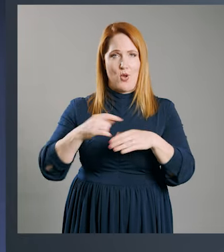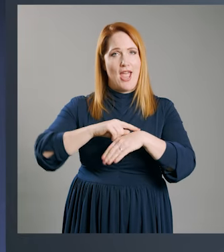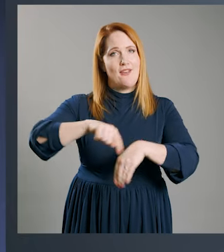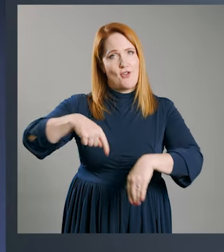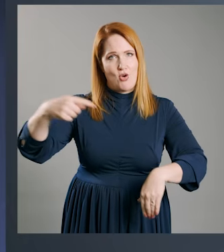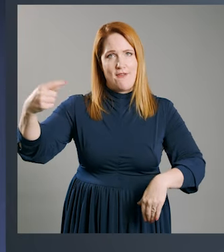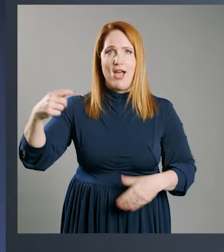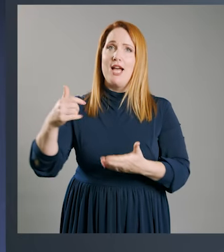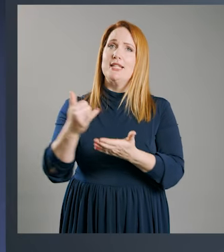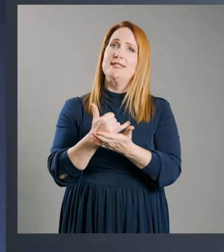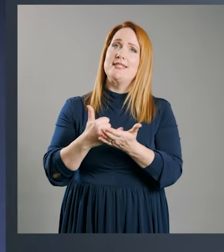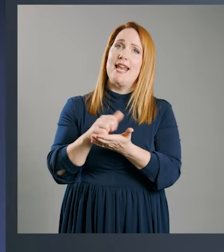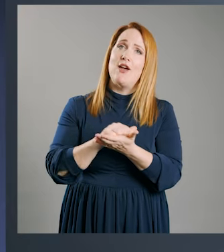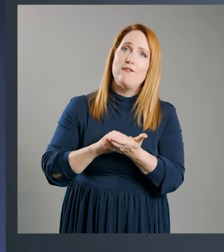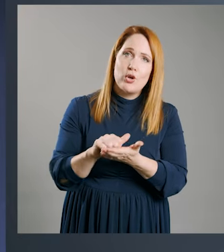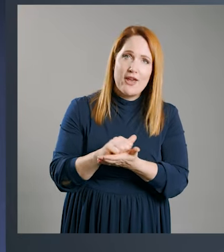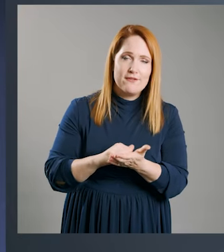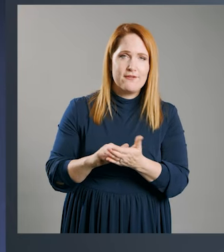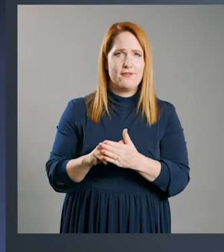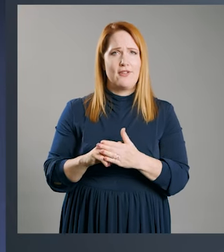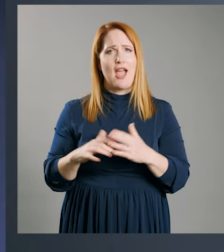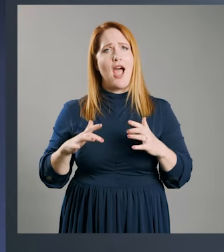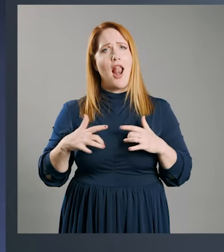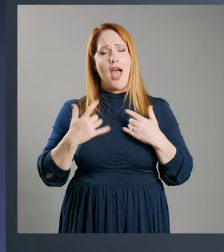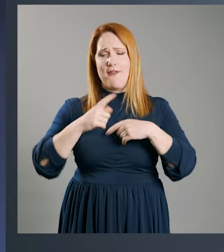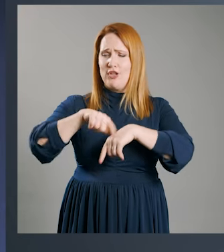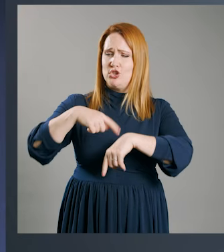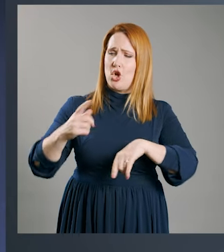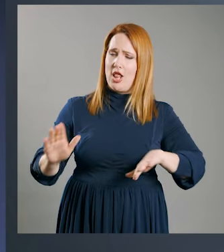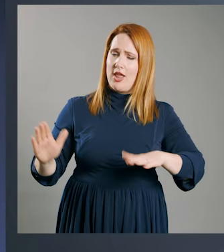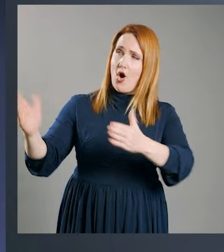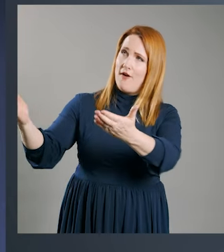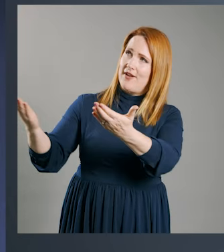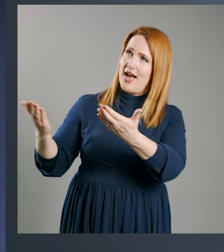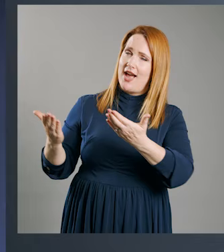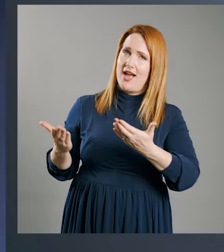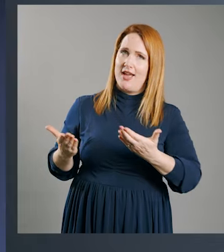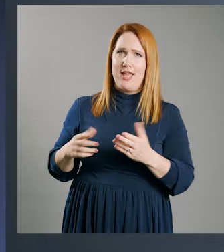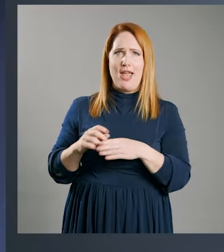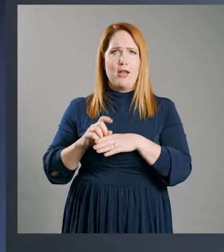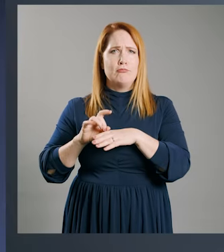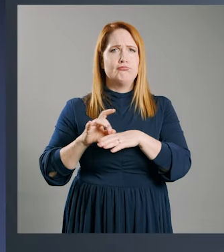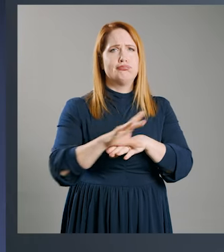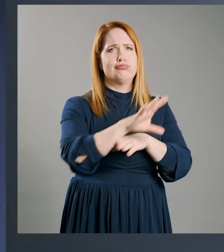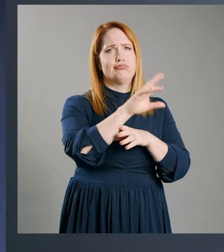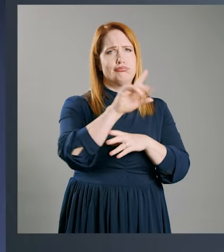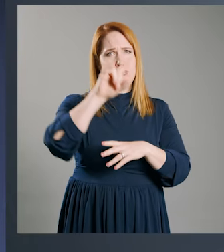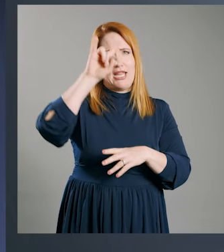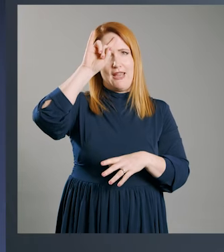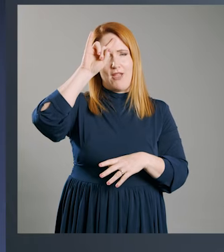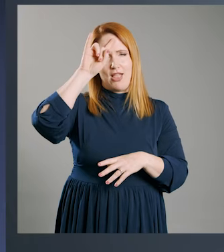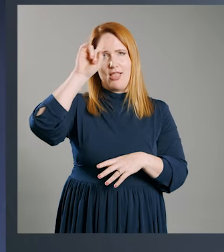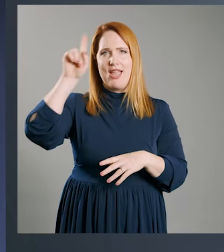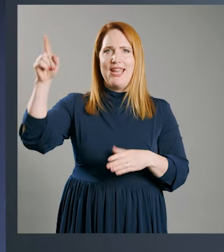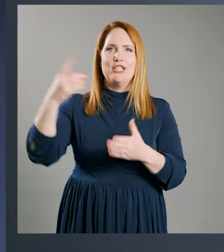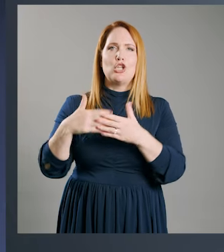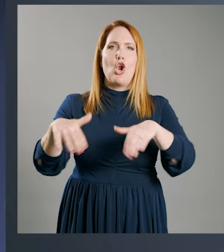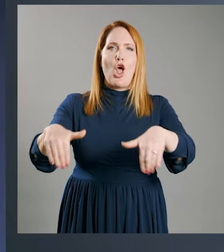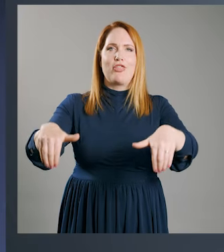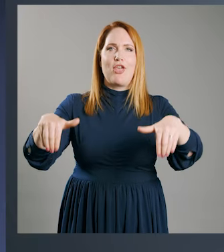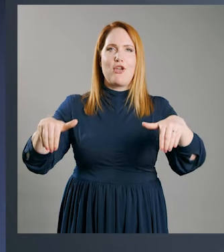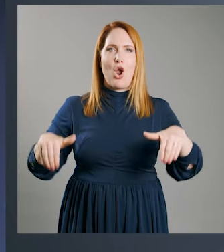forever. He's forgiving sin. He's offering eternal life, healing and deliverance from all evil. He's on